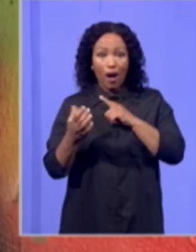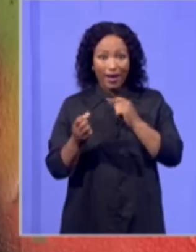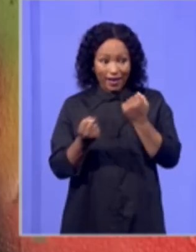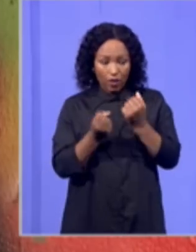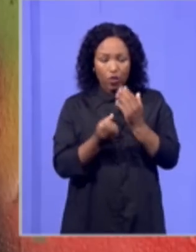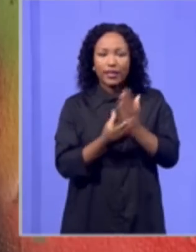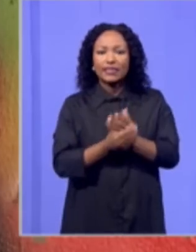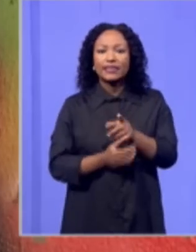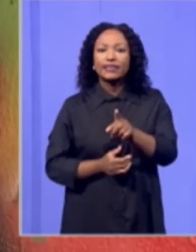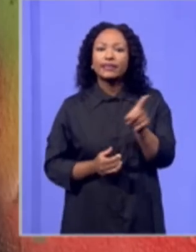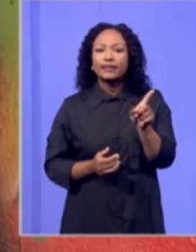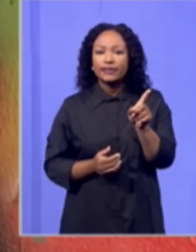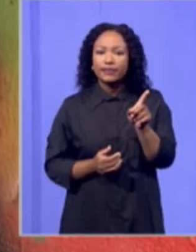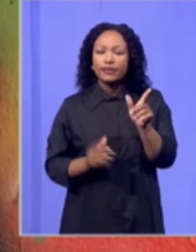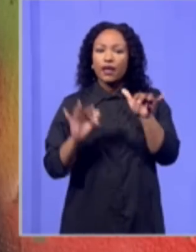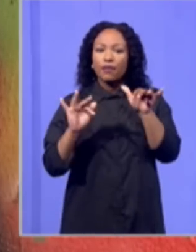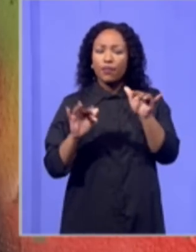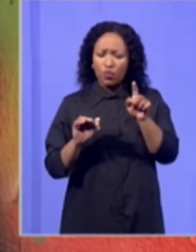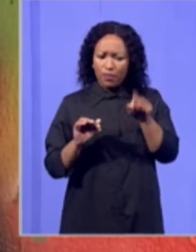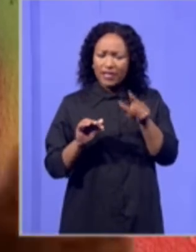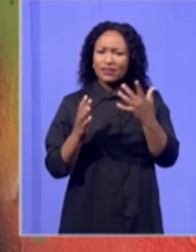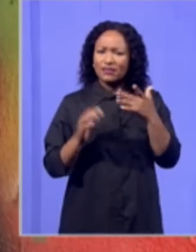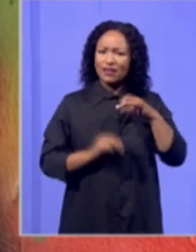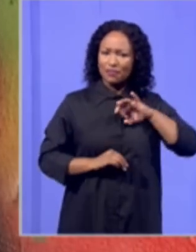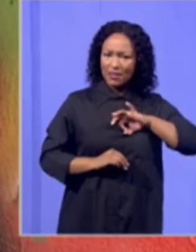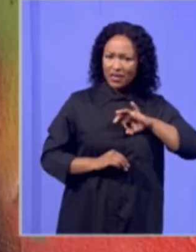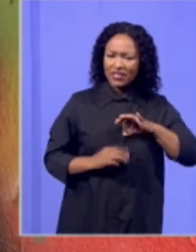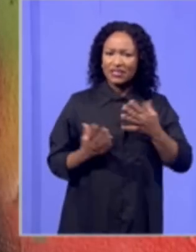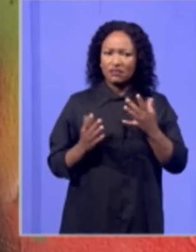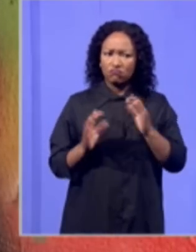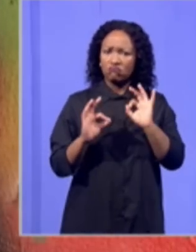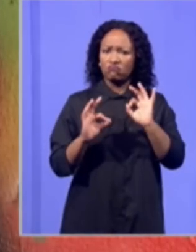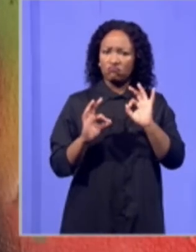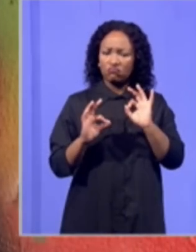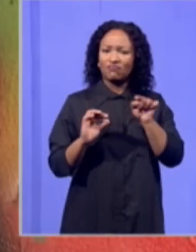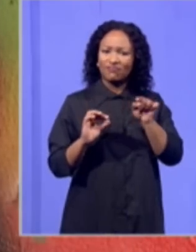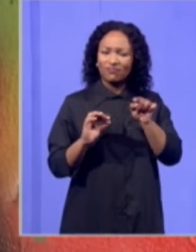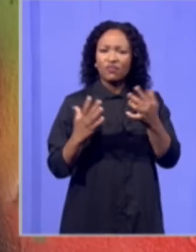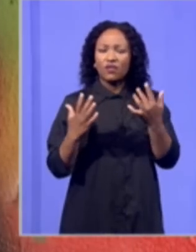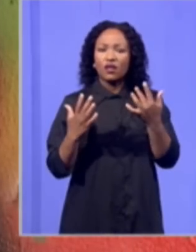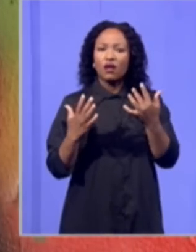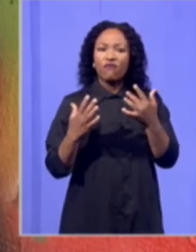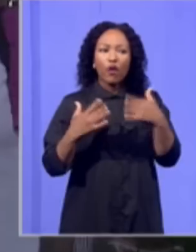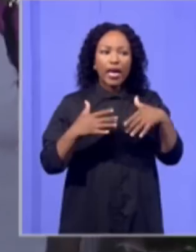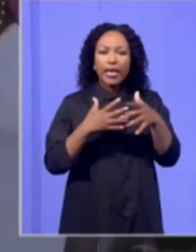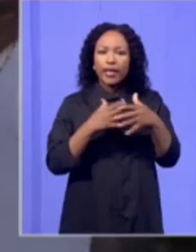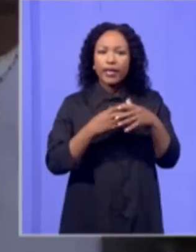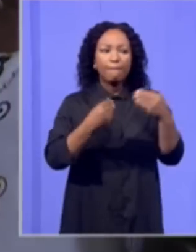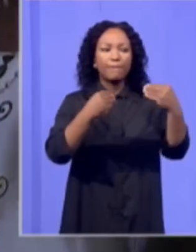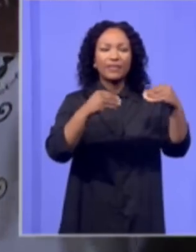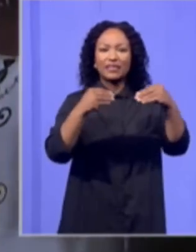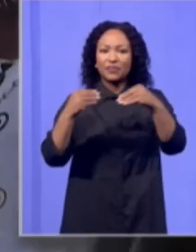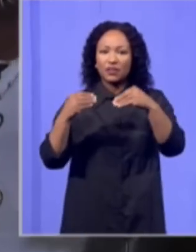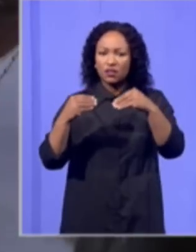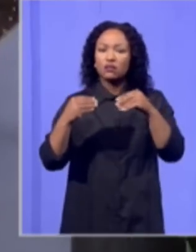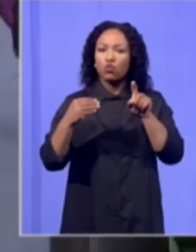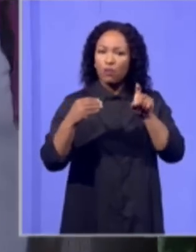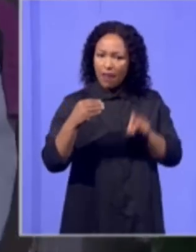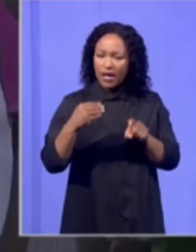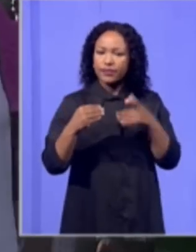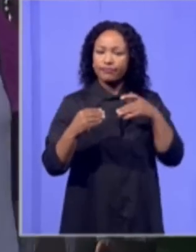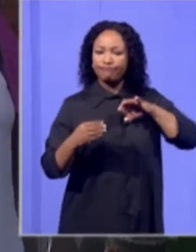must be the people that have the right to benefit directly when it comes to trade and industry. Ditokololo tsa tumelo eno